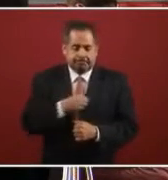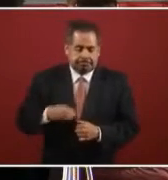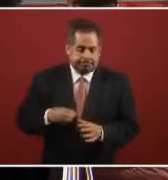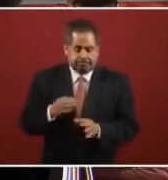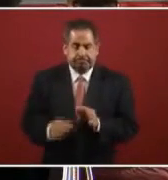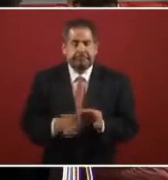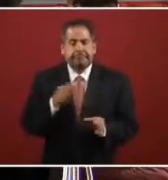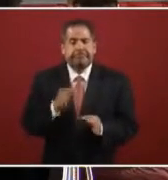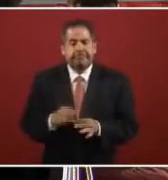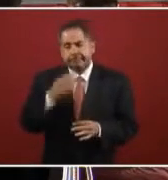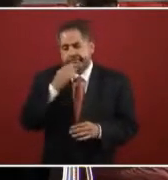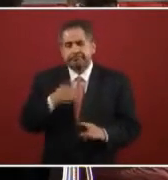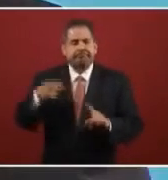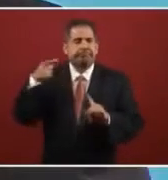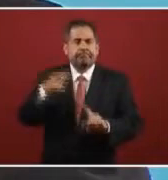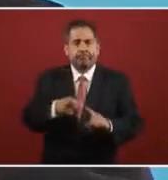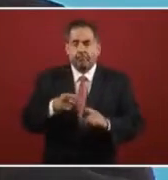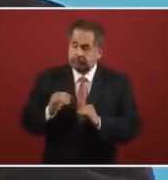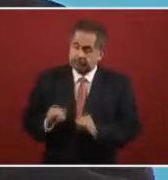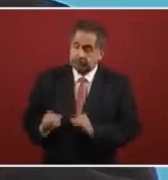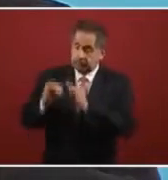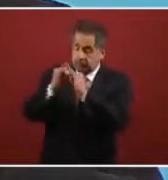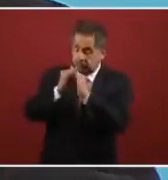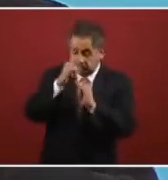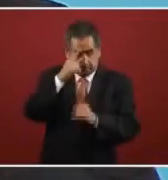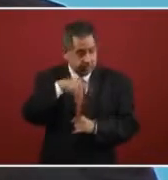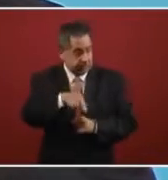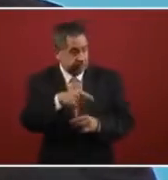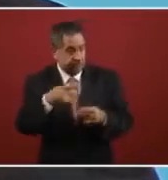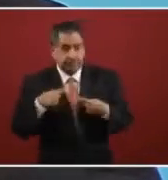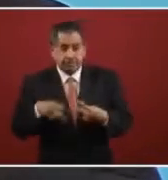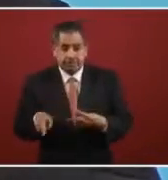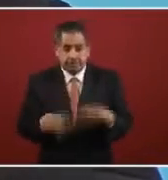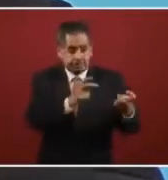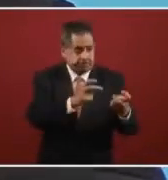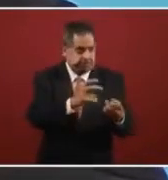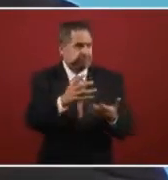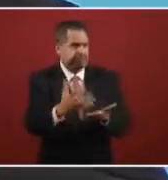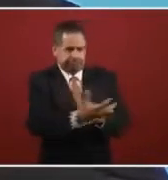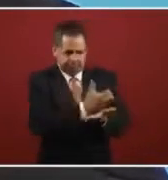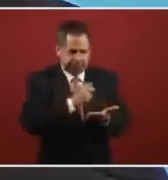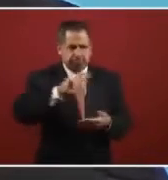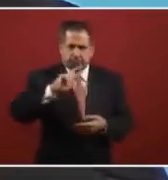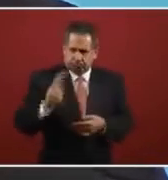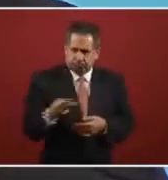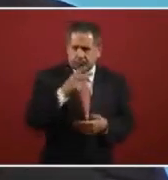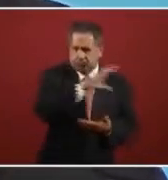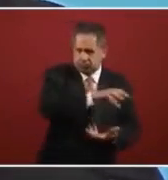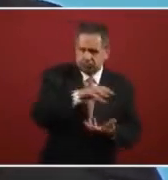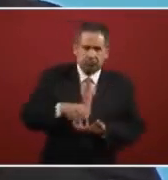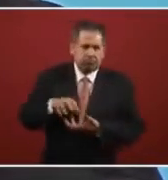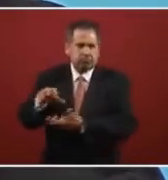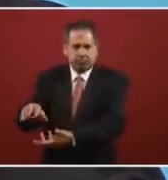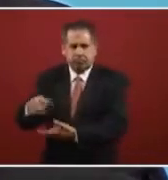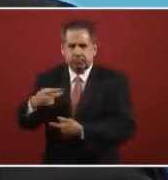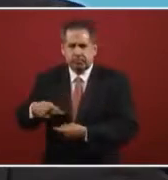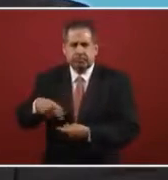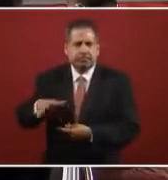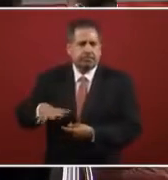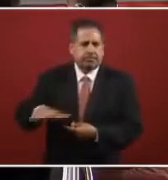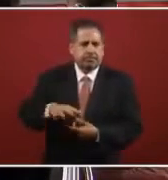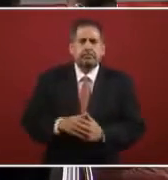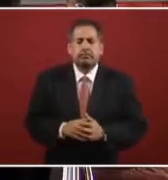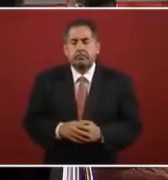and we're complying with the function of the principal function of the institute to return to the people that which